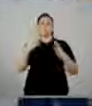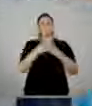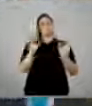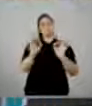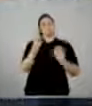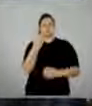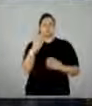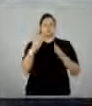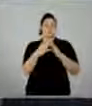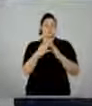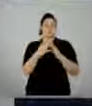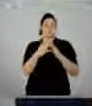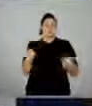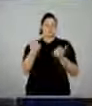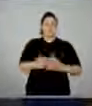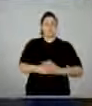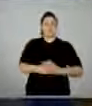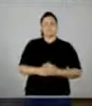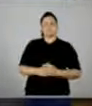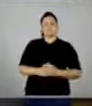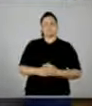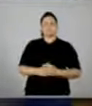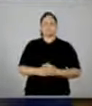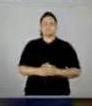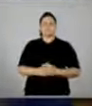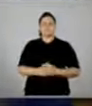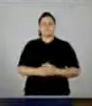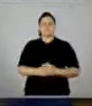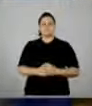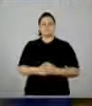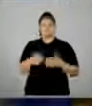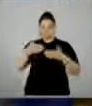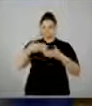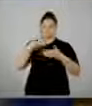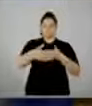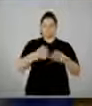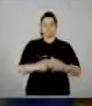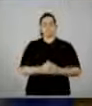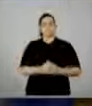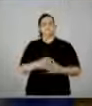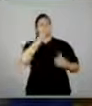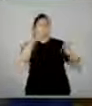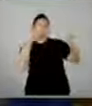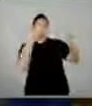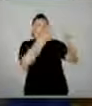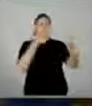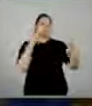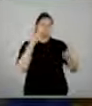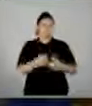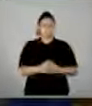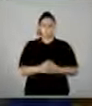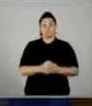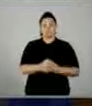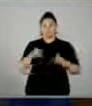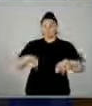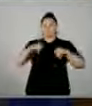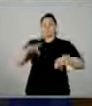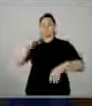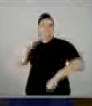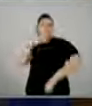Just in terms of the timing, what it means is that more Australians will have more vaccines earlier. That's a